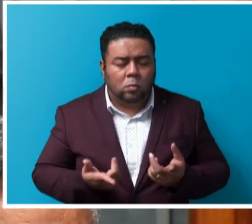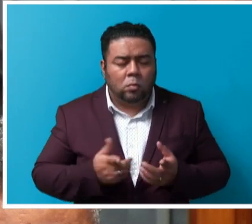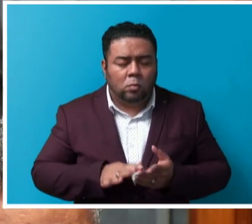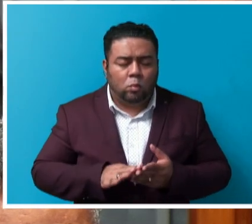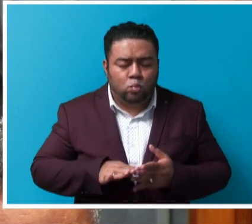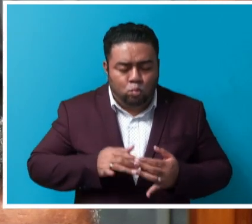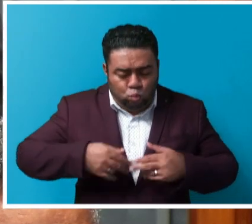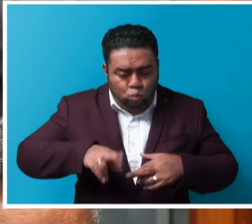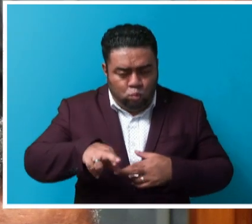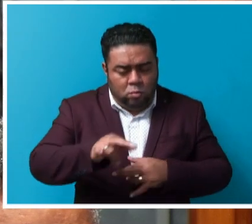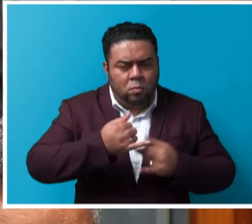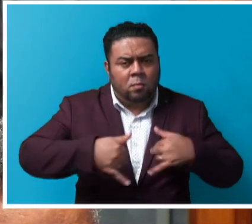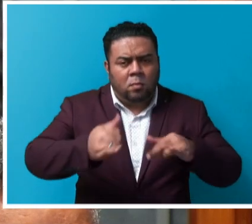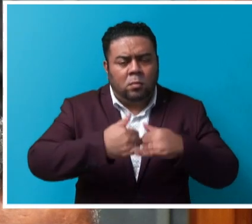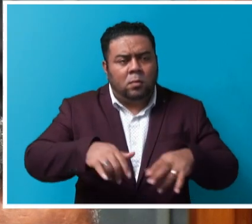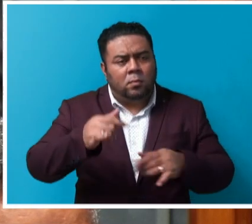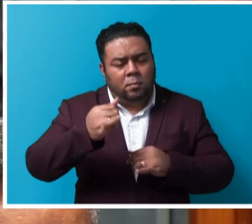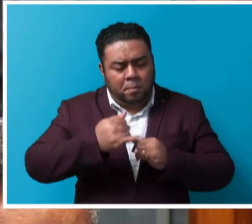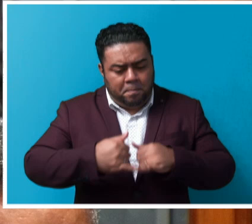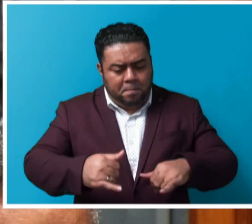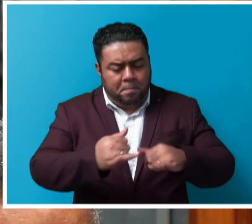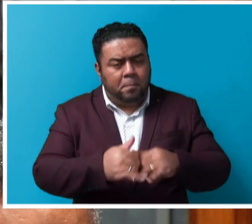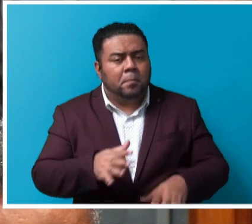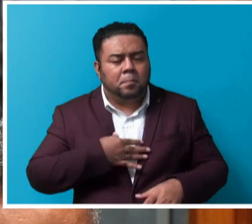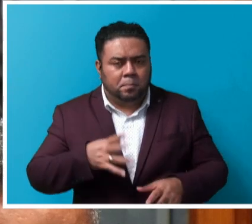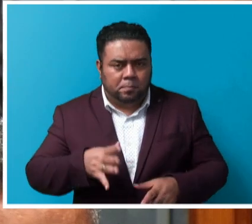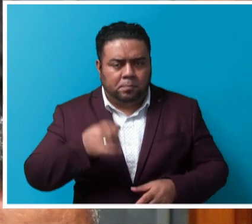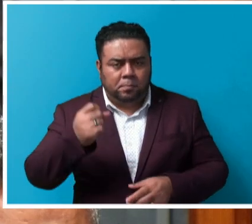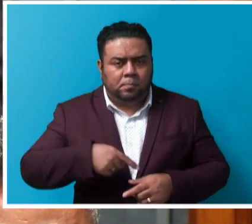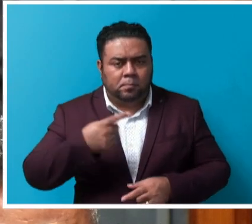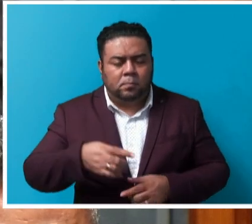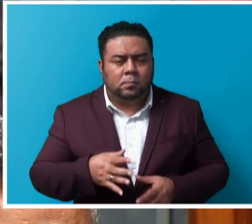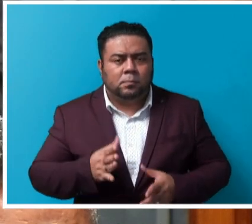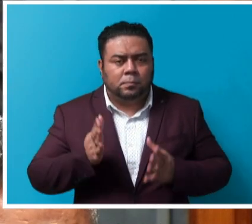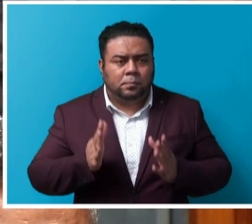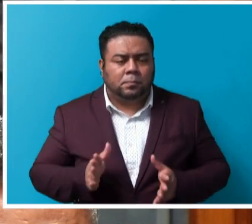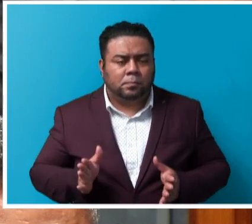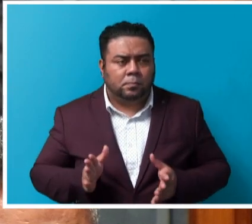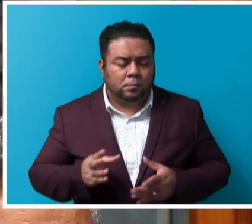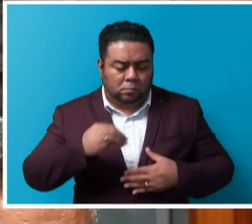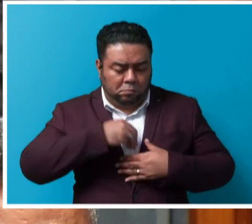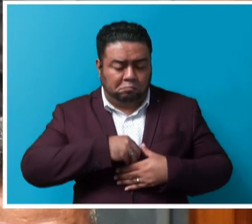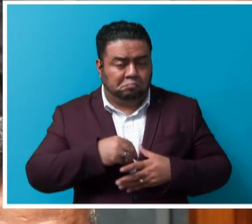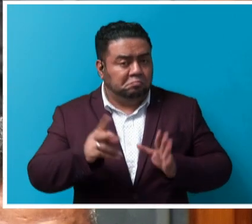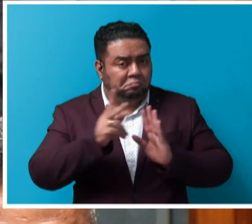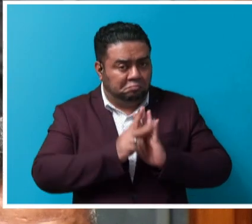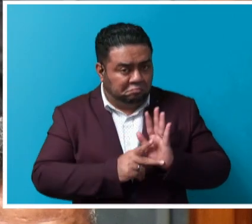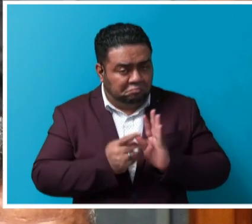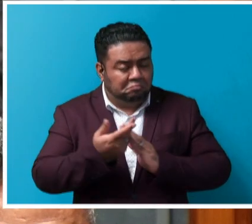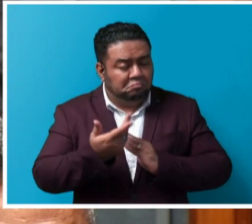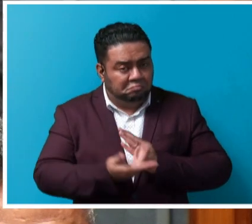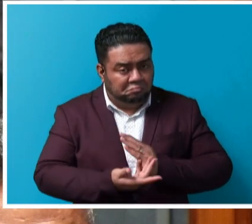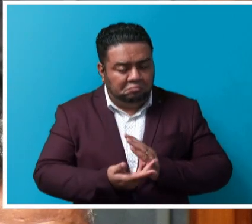maritime islands. We must continue to embody the principles of integrity, accountability, and